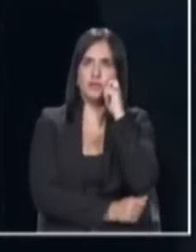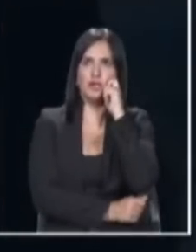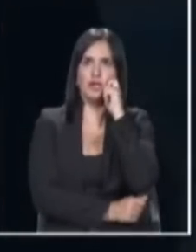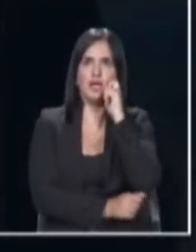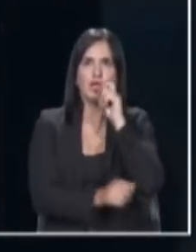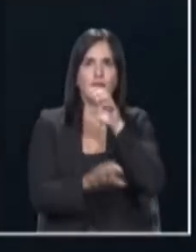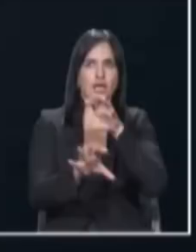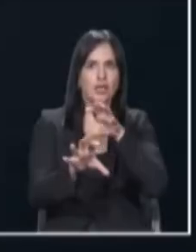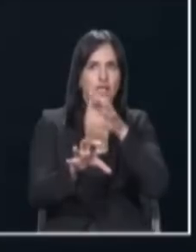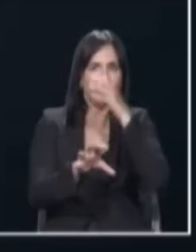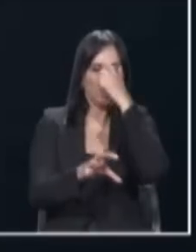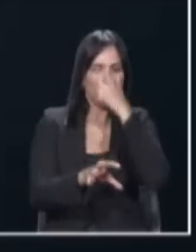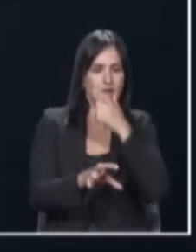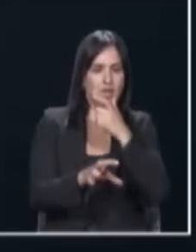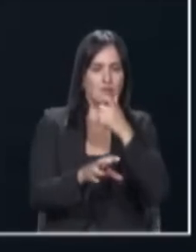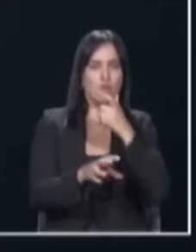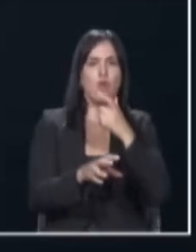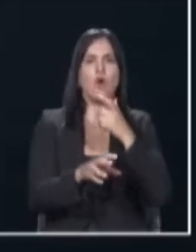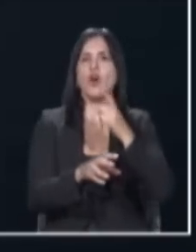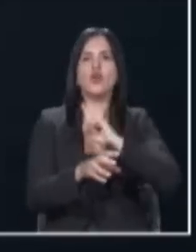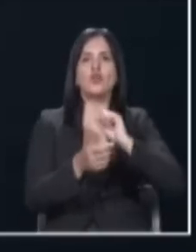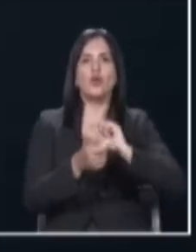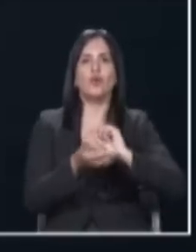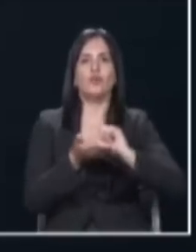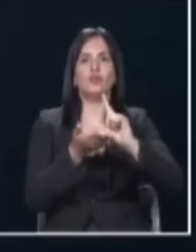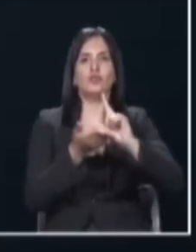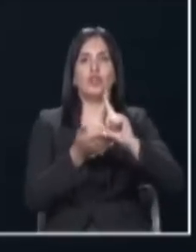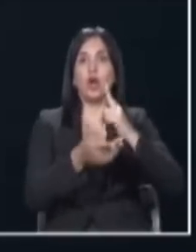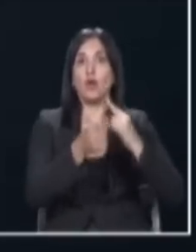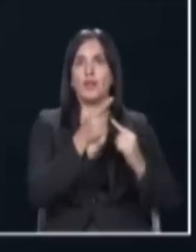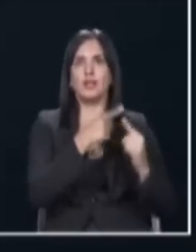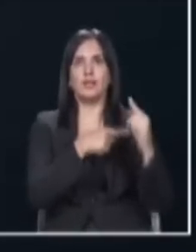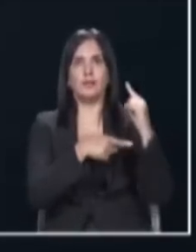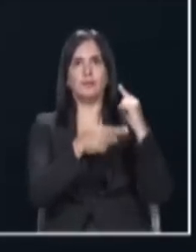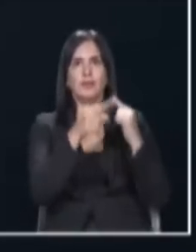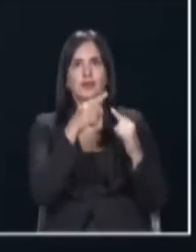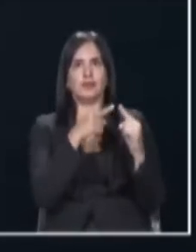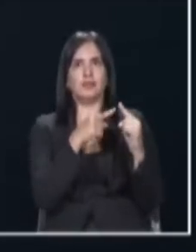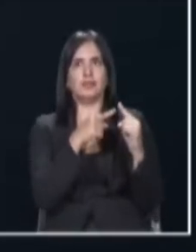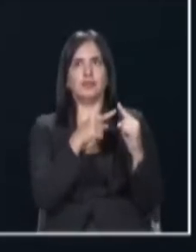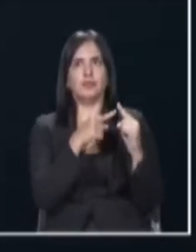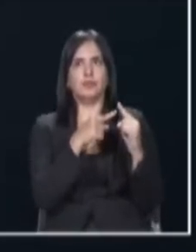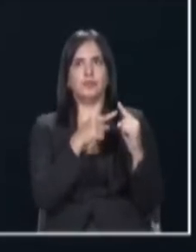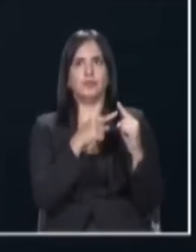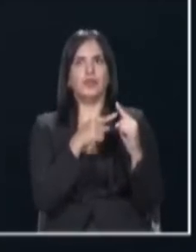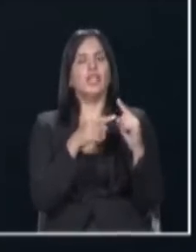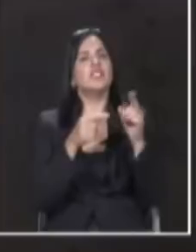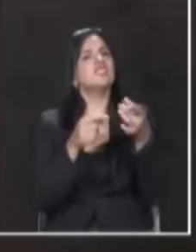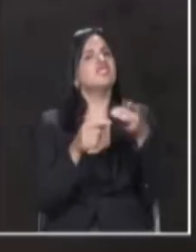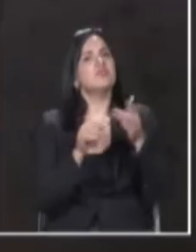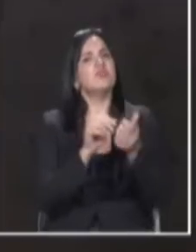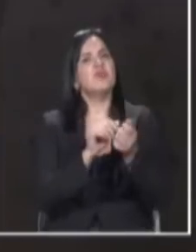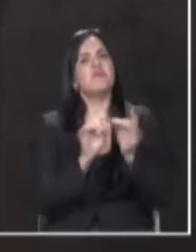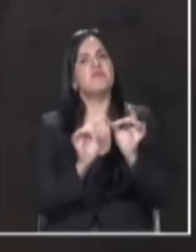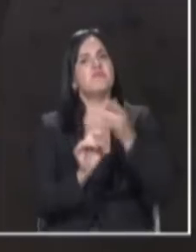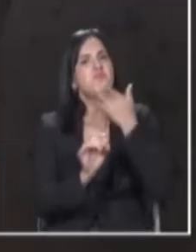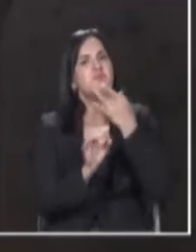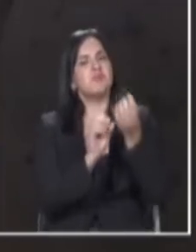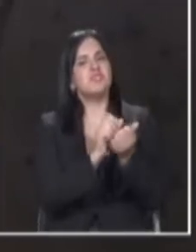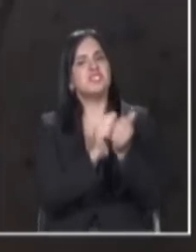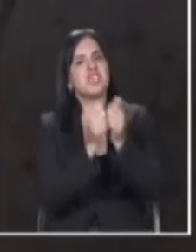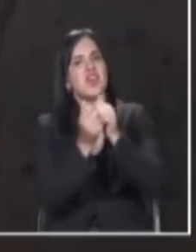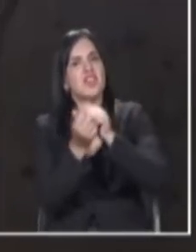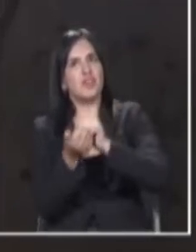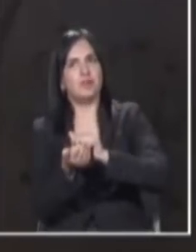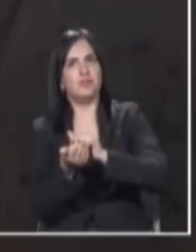evolving in reverse instead the organism is simply adapting to its current environment yes